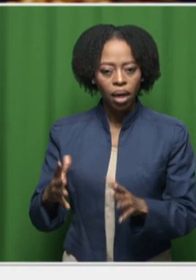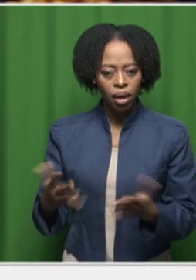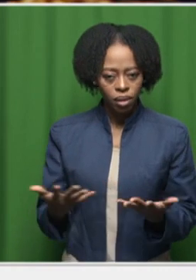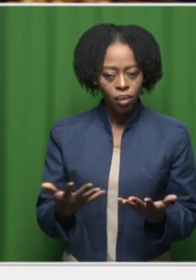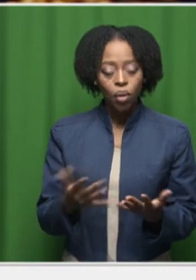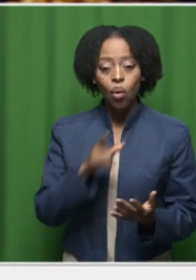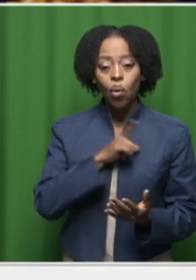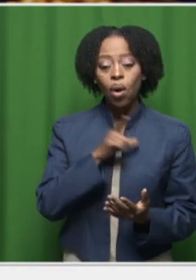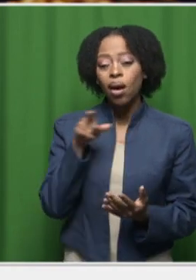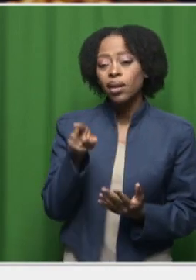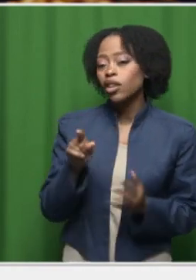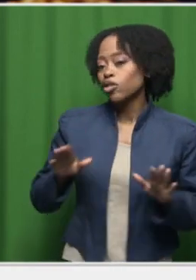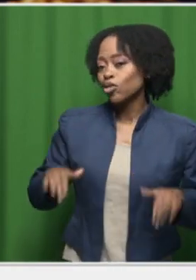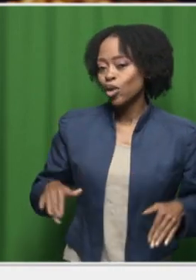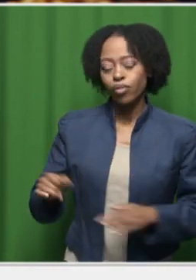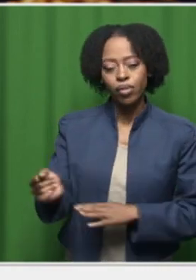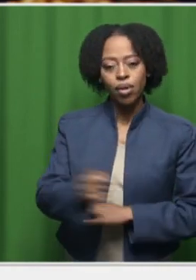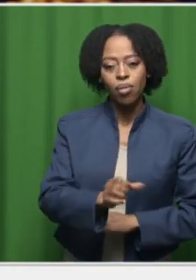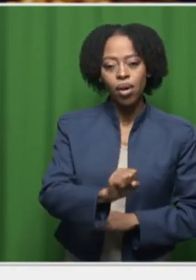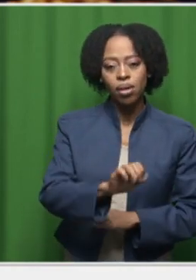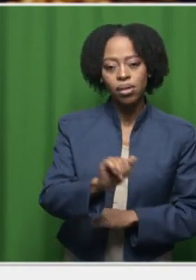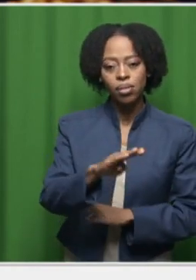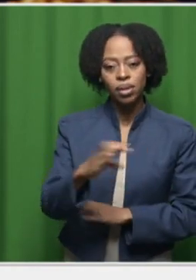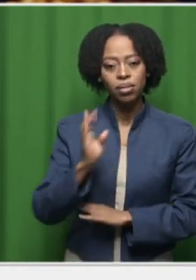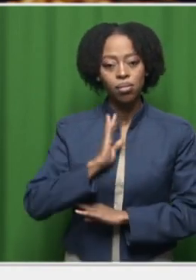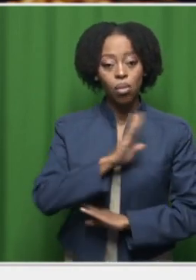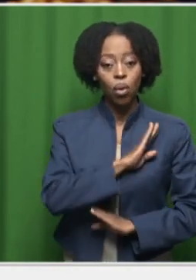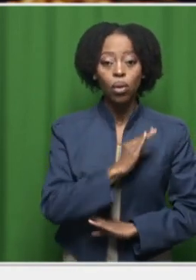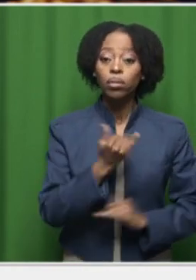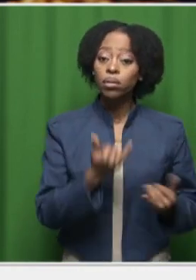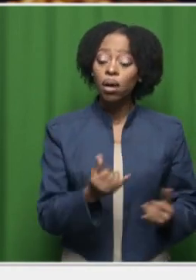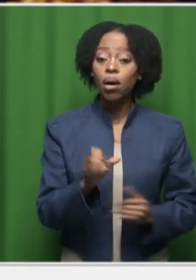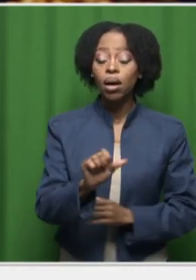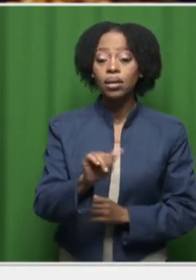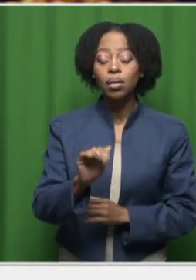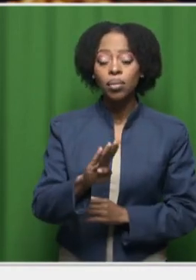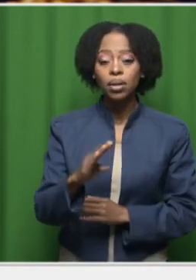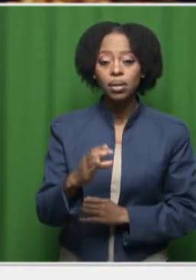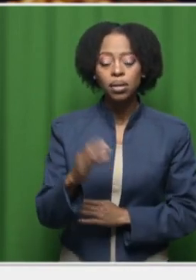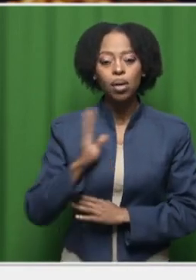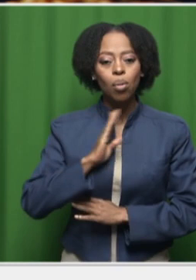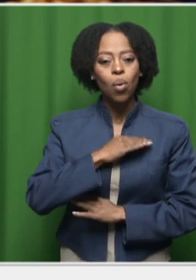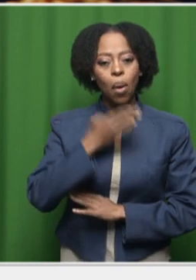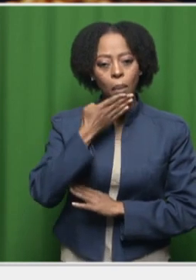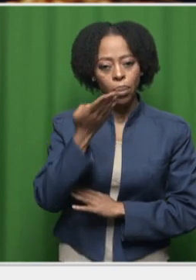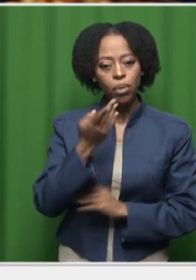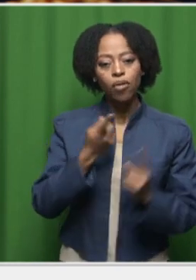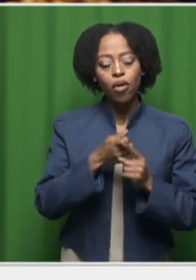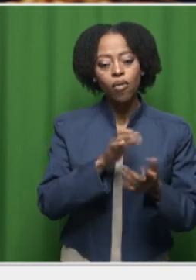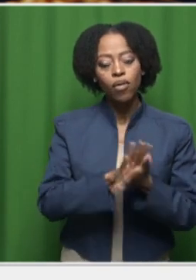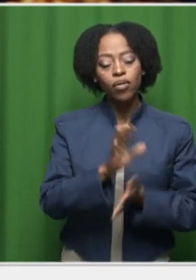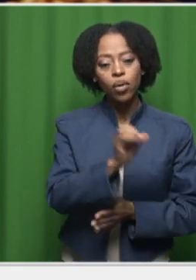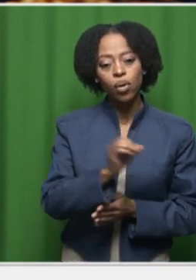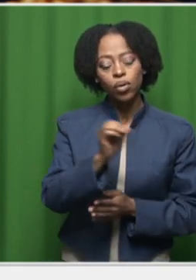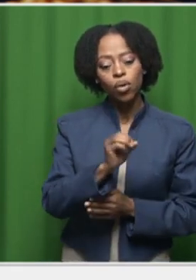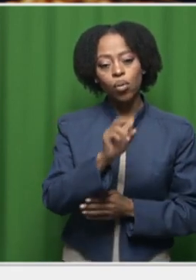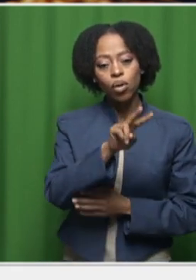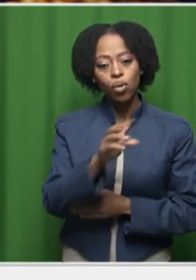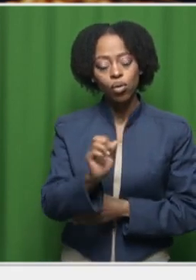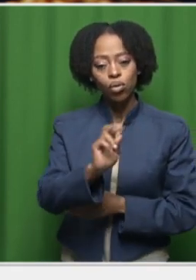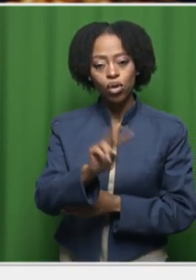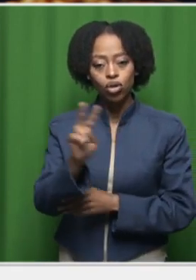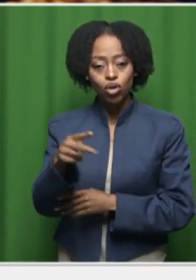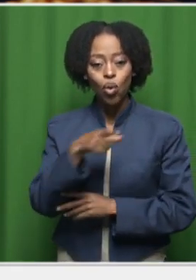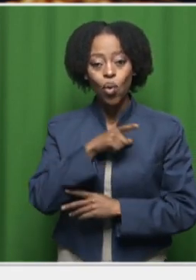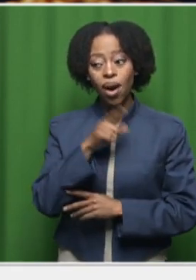in appointing the SABC Board. Now, the SABC has been without a board since the 15th of October 2022, when the